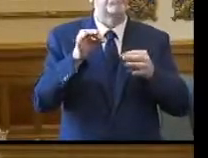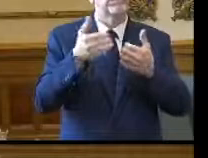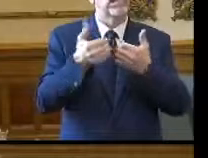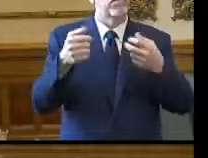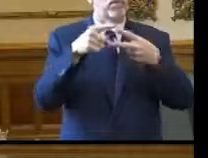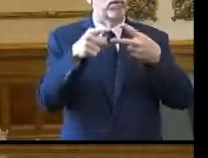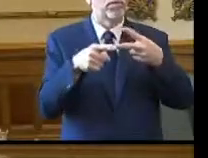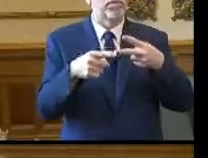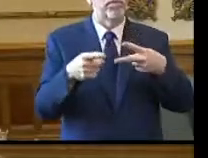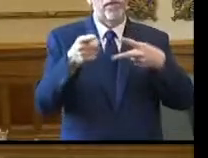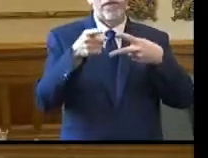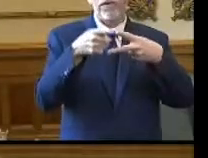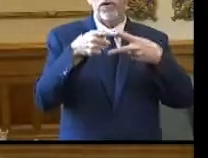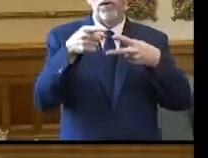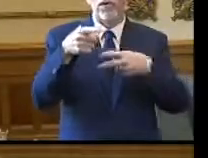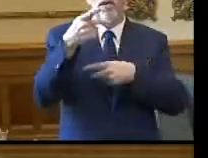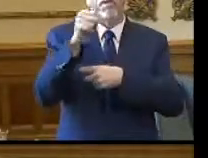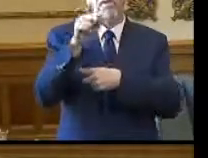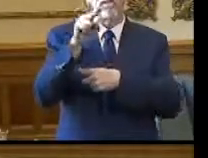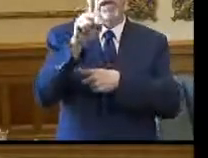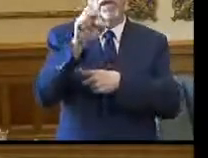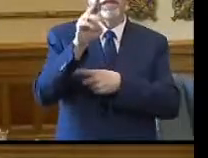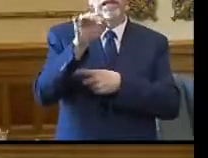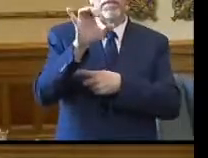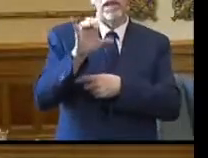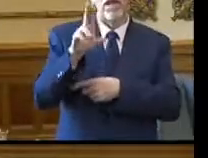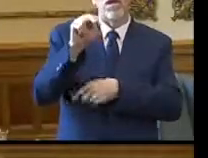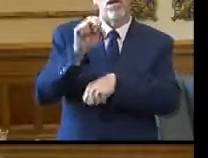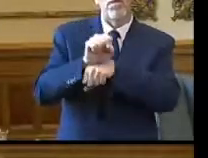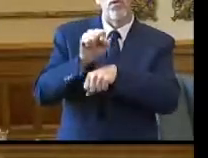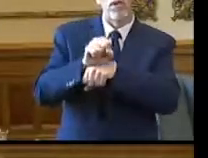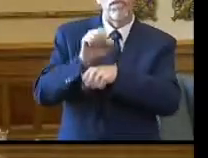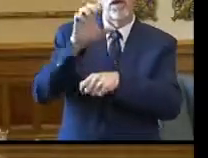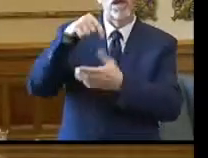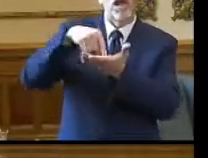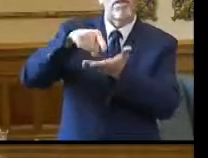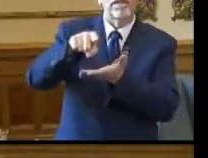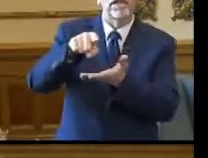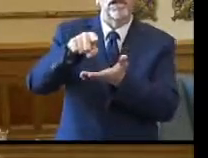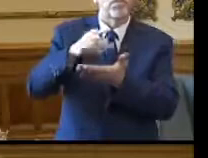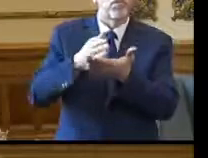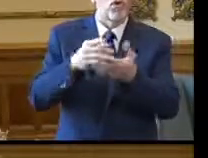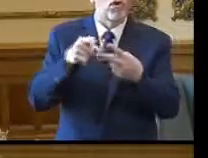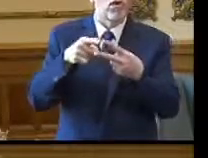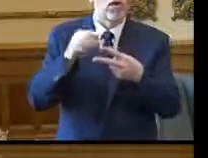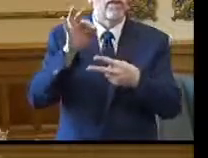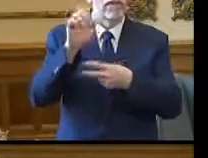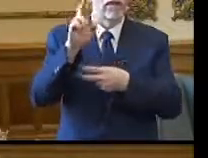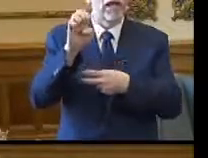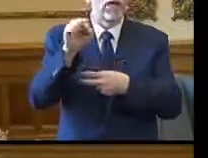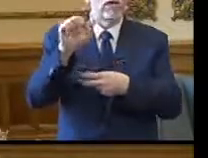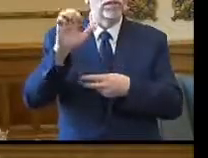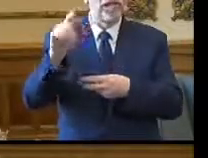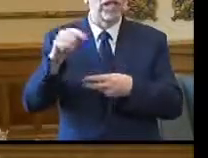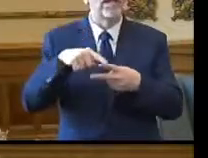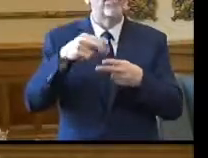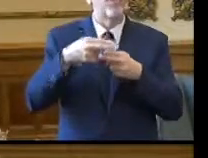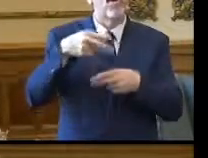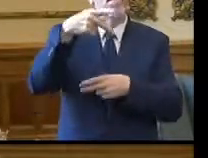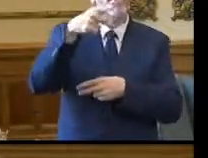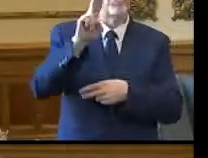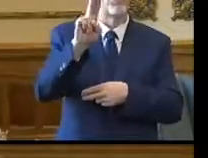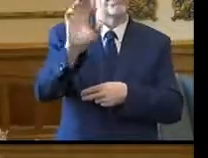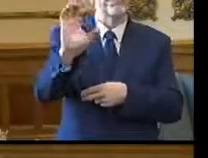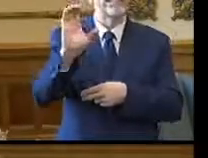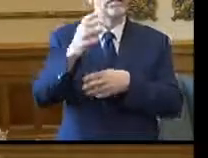separately. First, the Pandemic Unemployment Compensation portion of the CARES Act, or